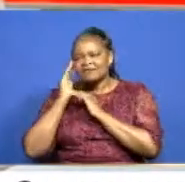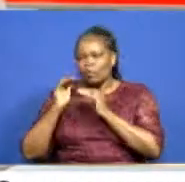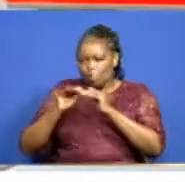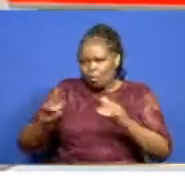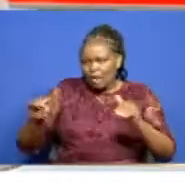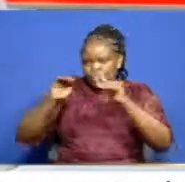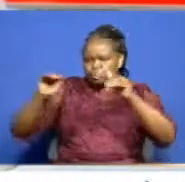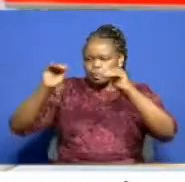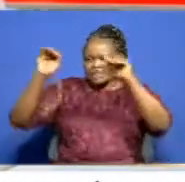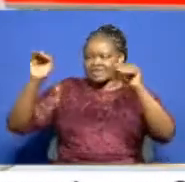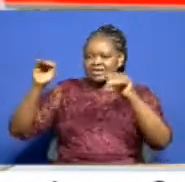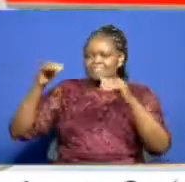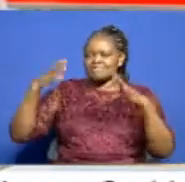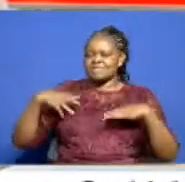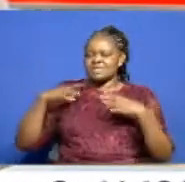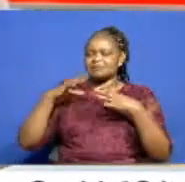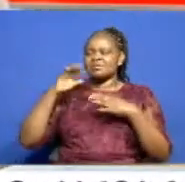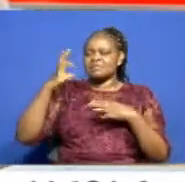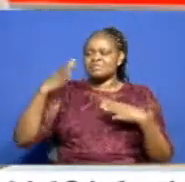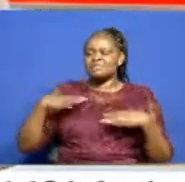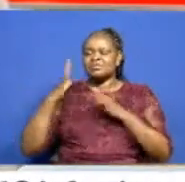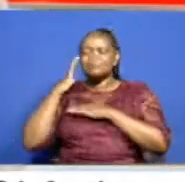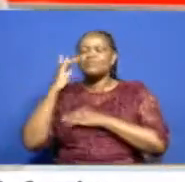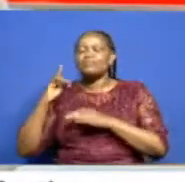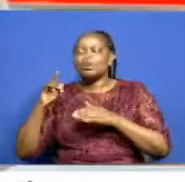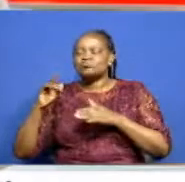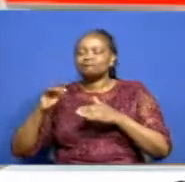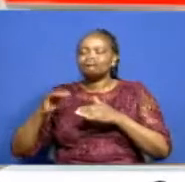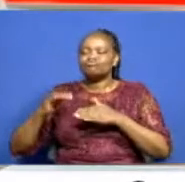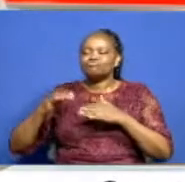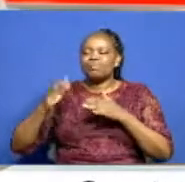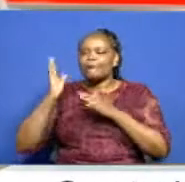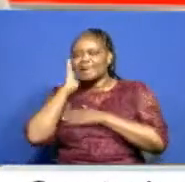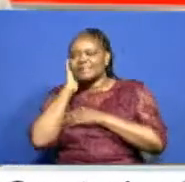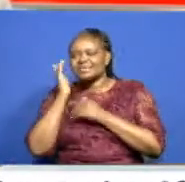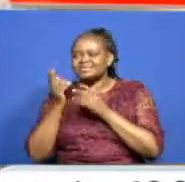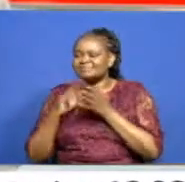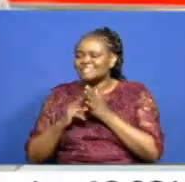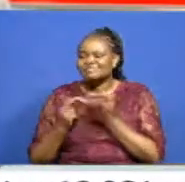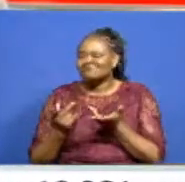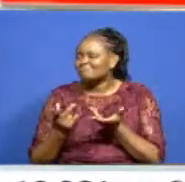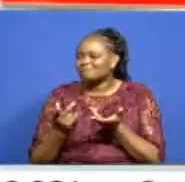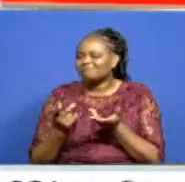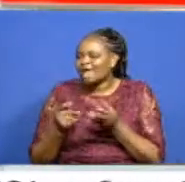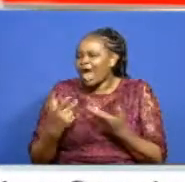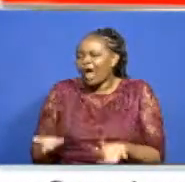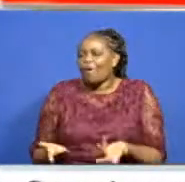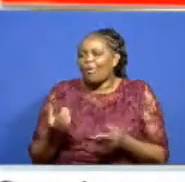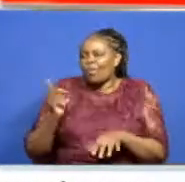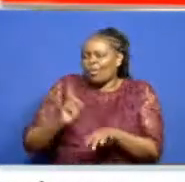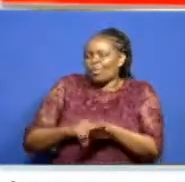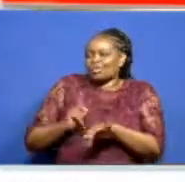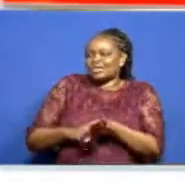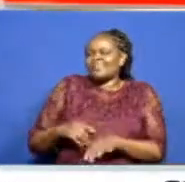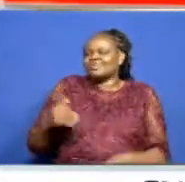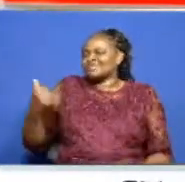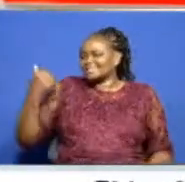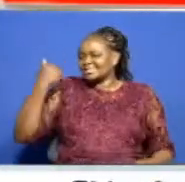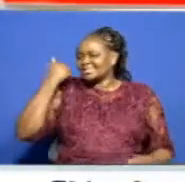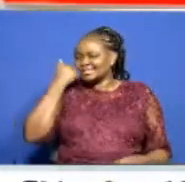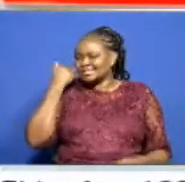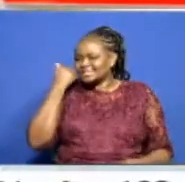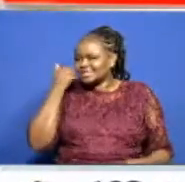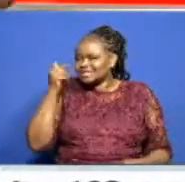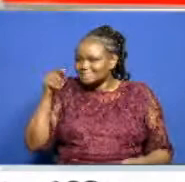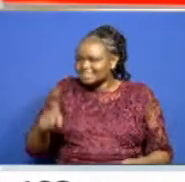So how would you sustain that kind of arrangement in a school situation when this disease